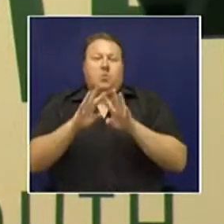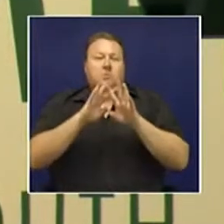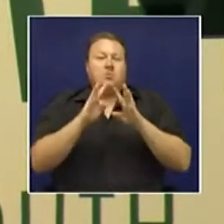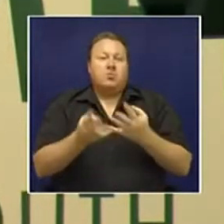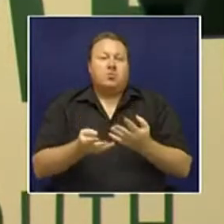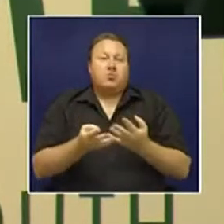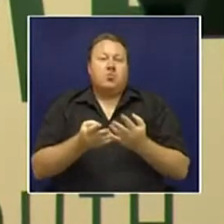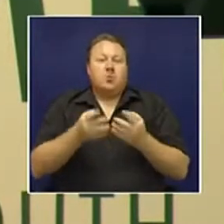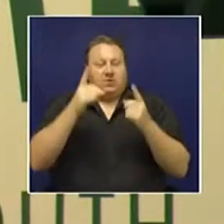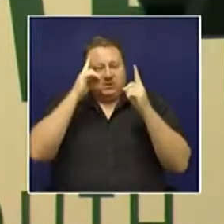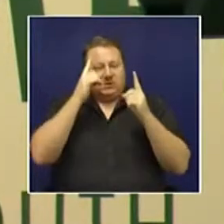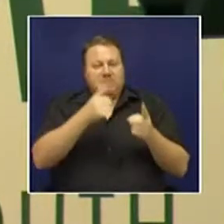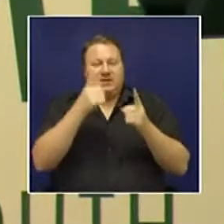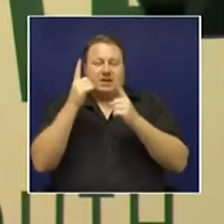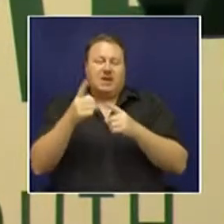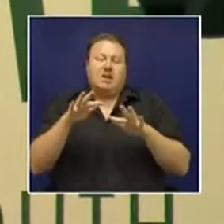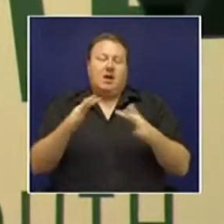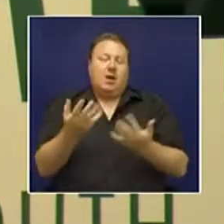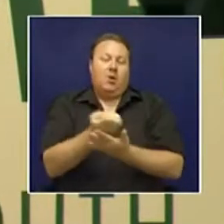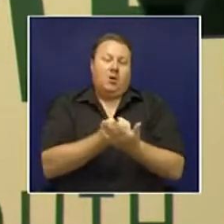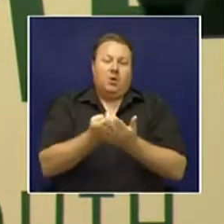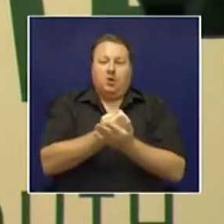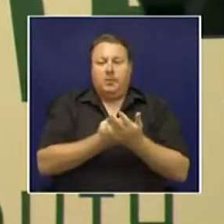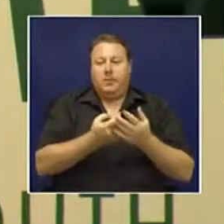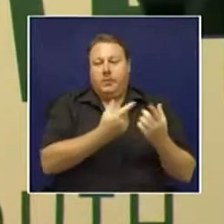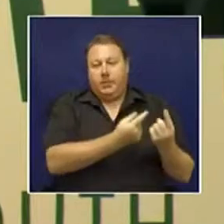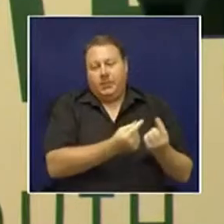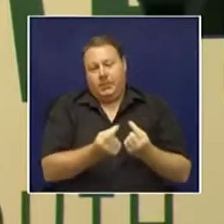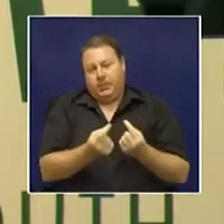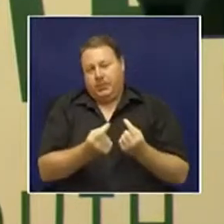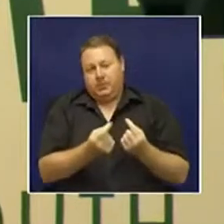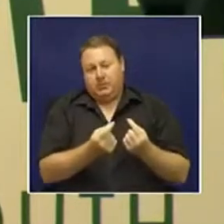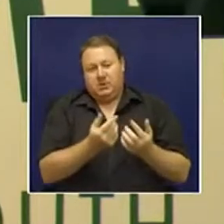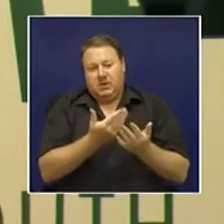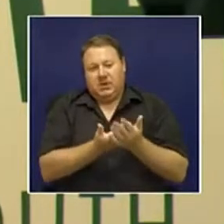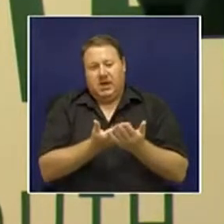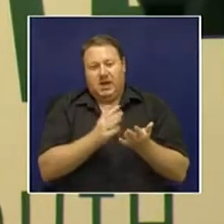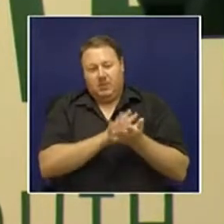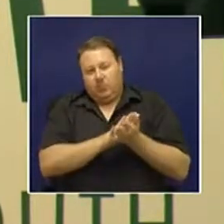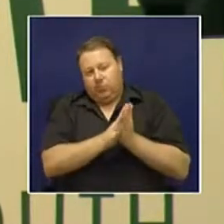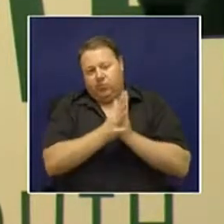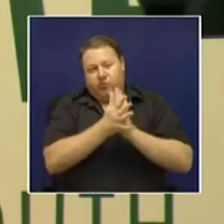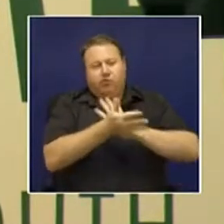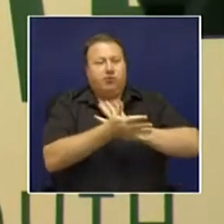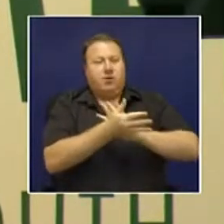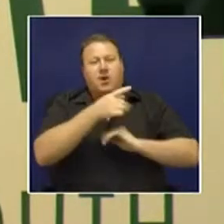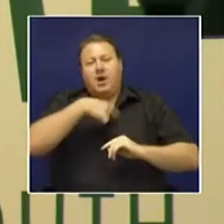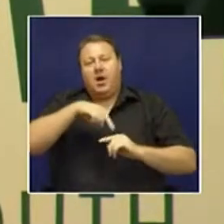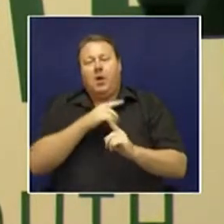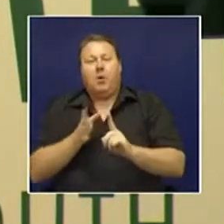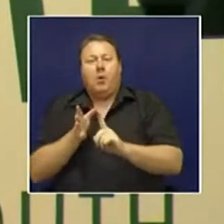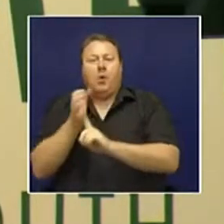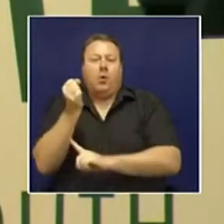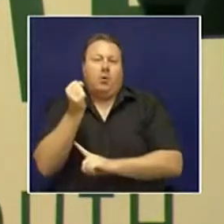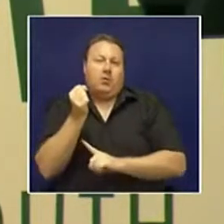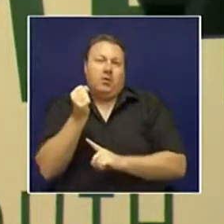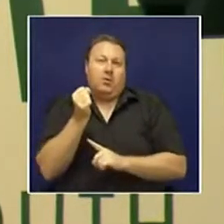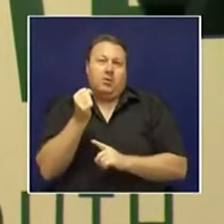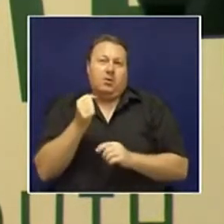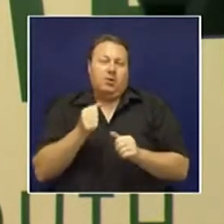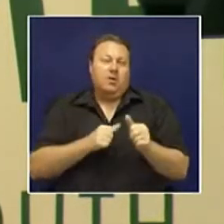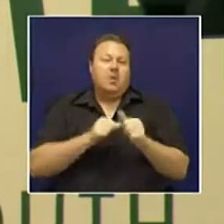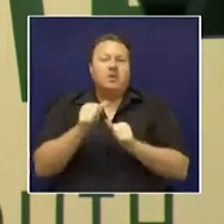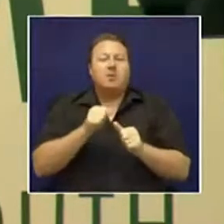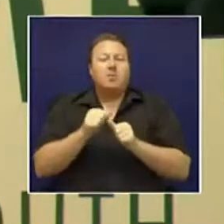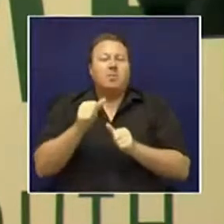be undermined. To achieve our ultimate goal of better the lives of our people,